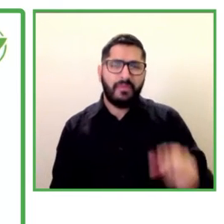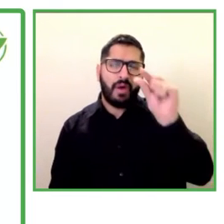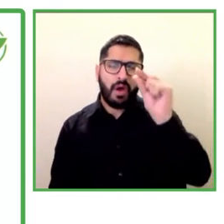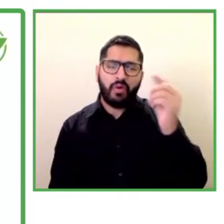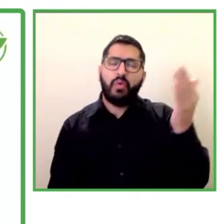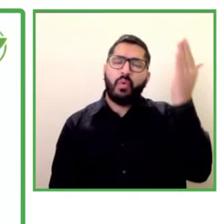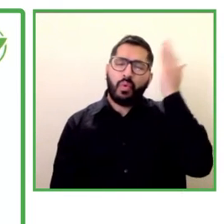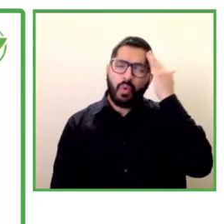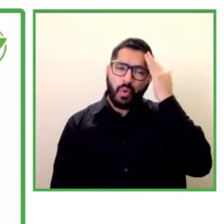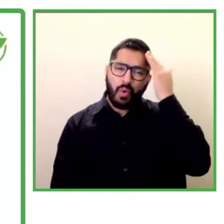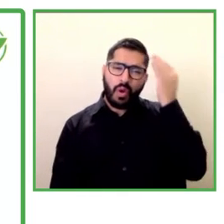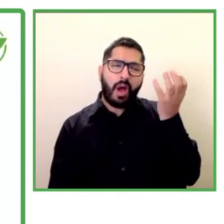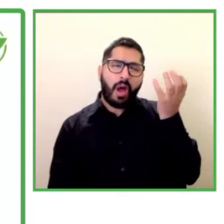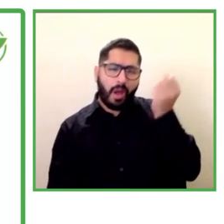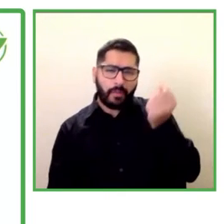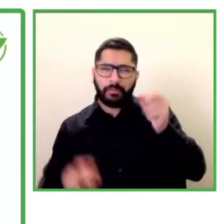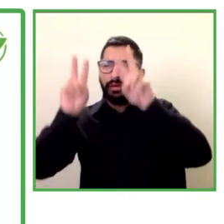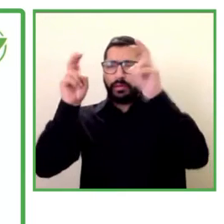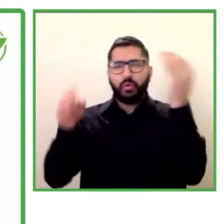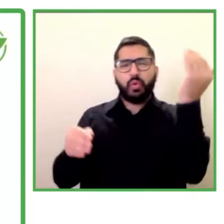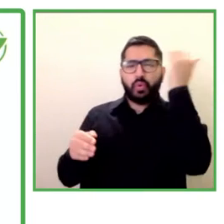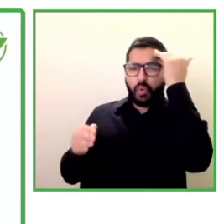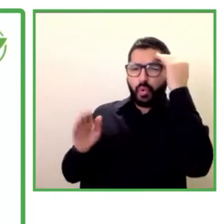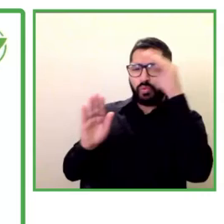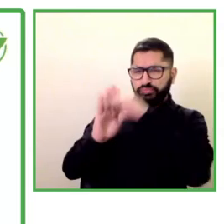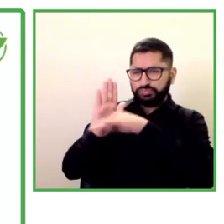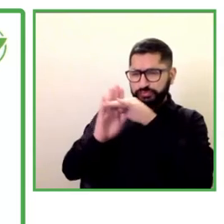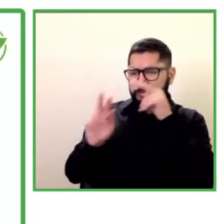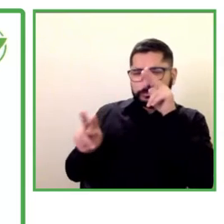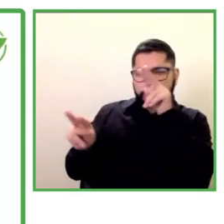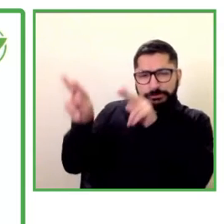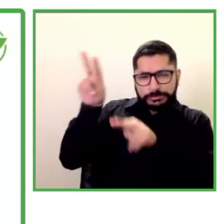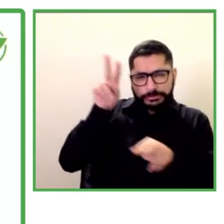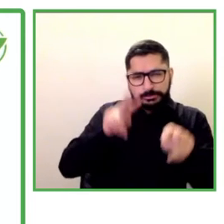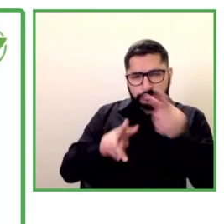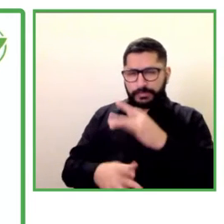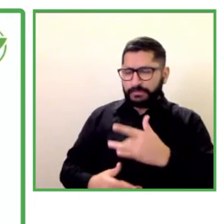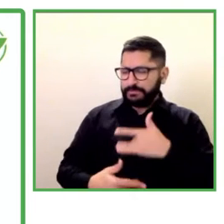were doing. So we were seeing it from a philanthropic point of view,